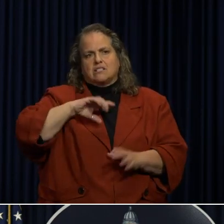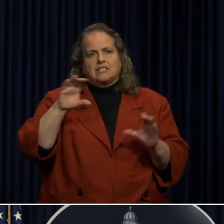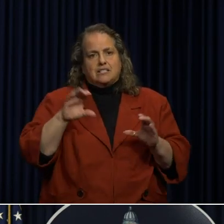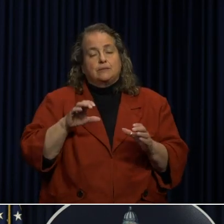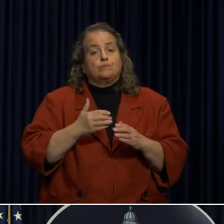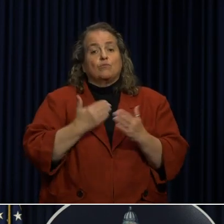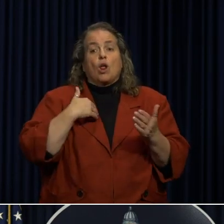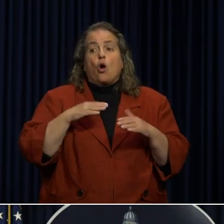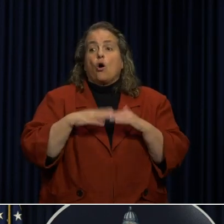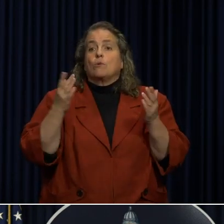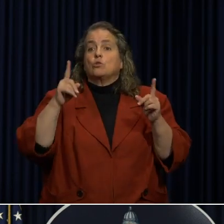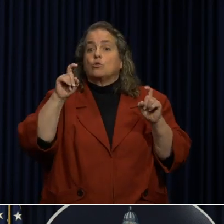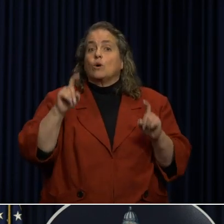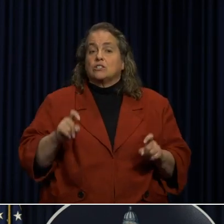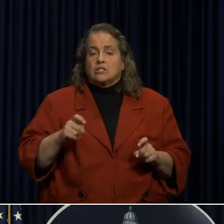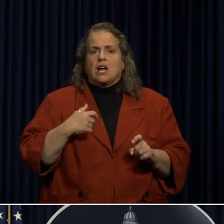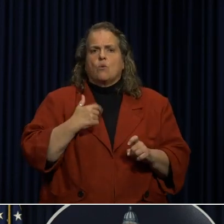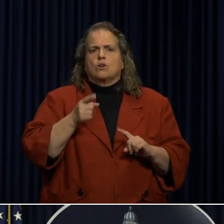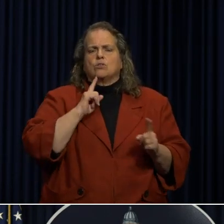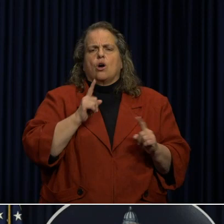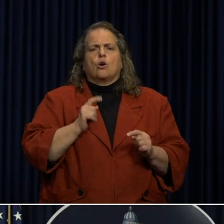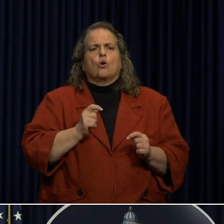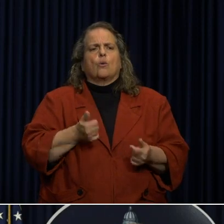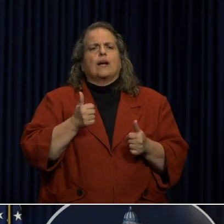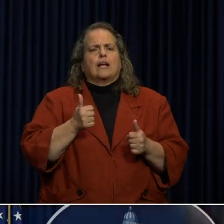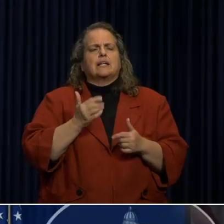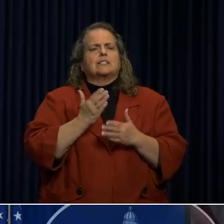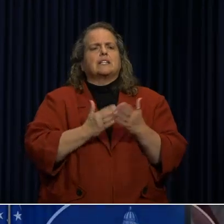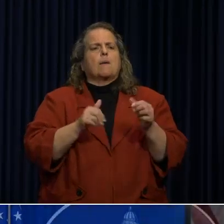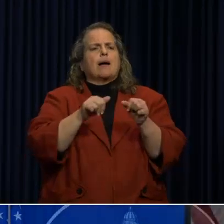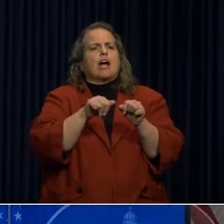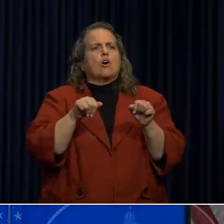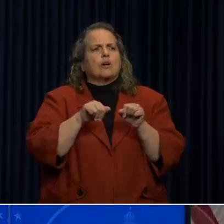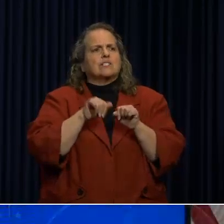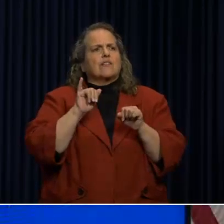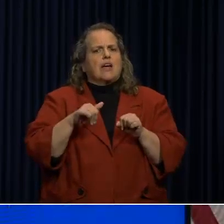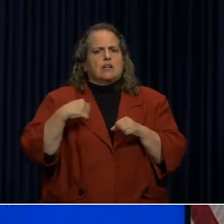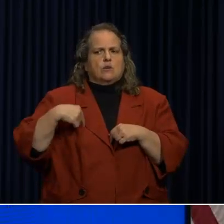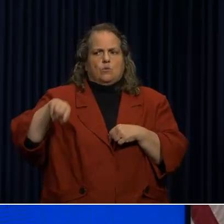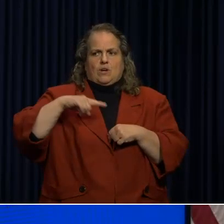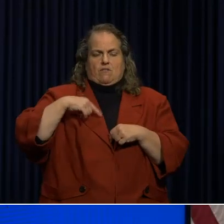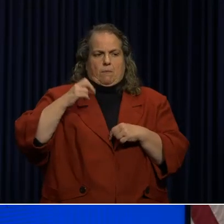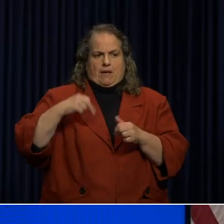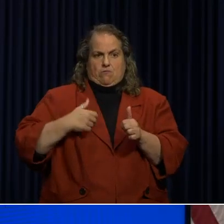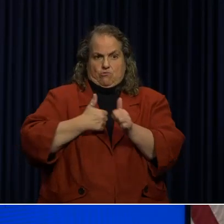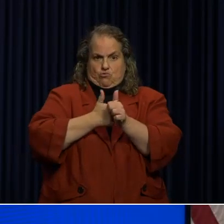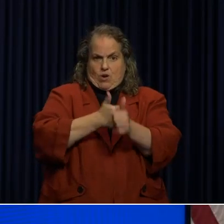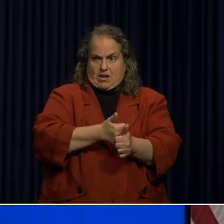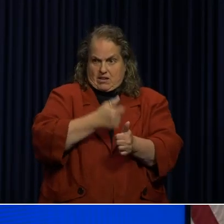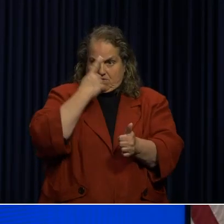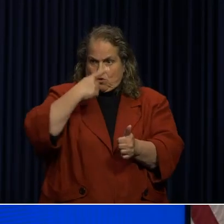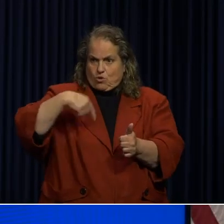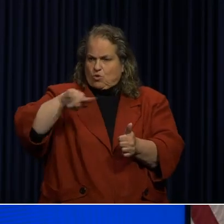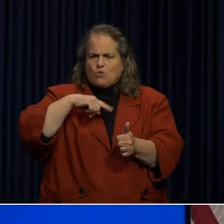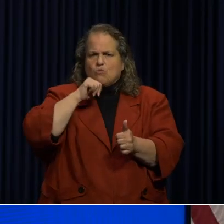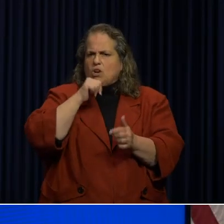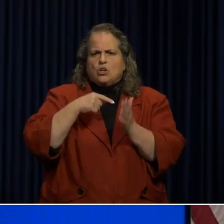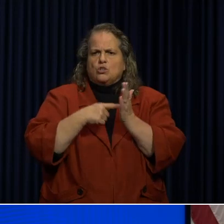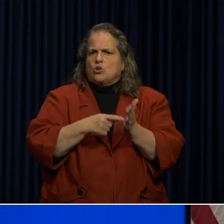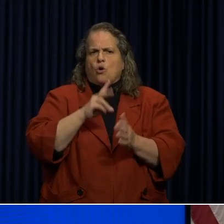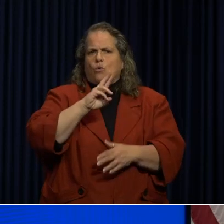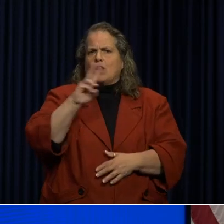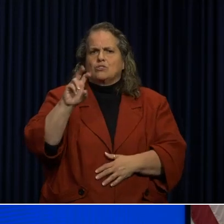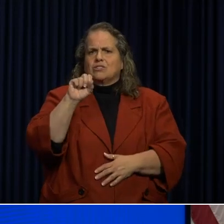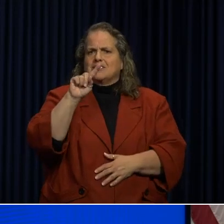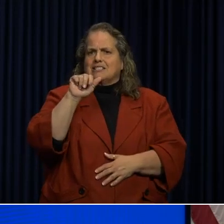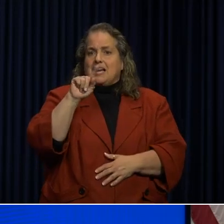to questions, let's go through very quickly some areas that we have been tracking for you. We're not going to show Western State because it